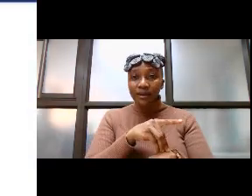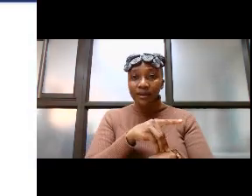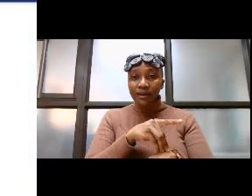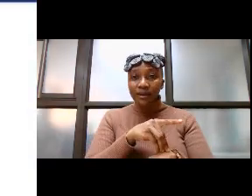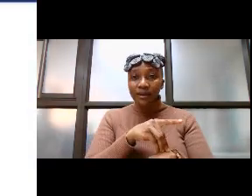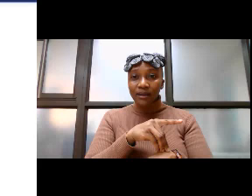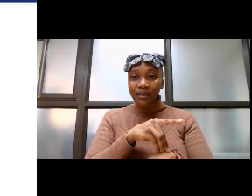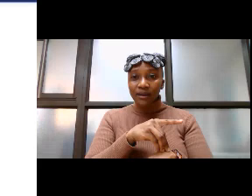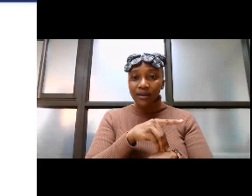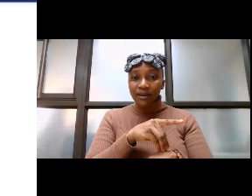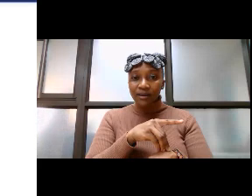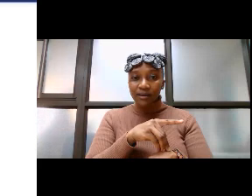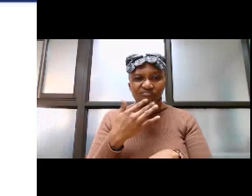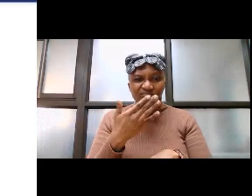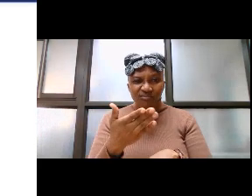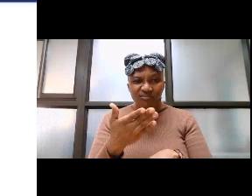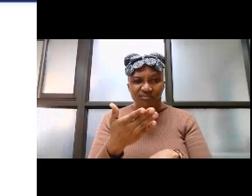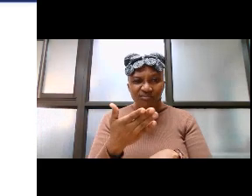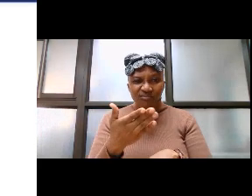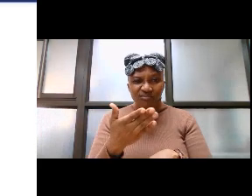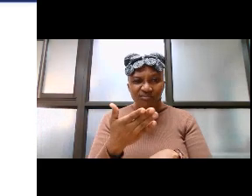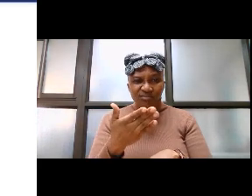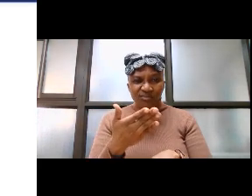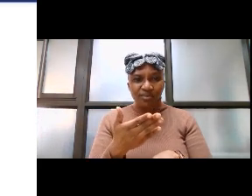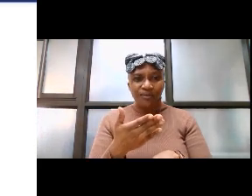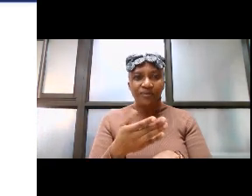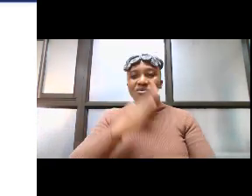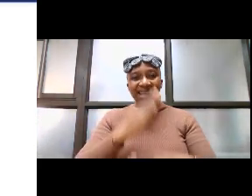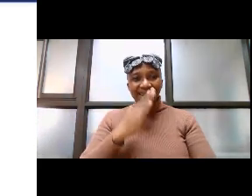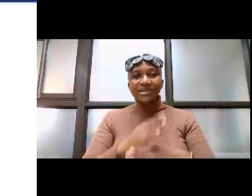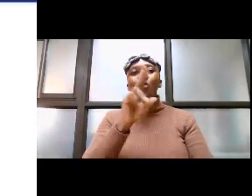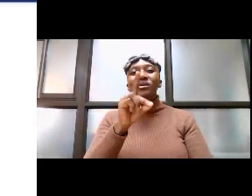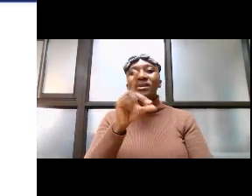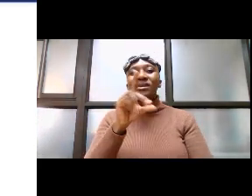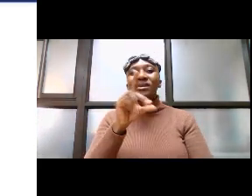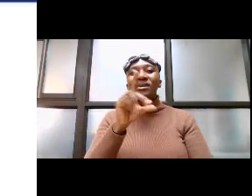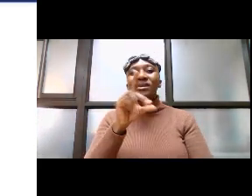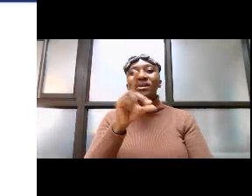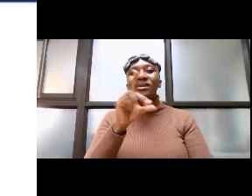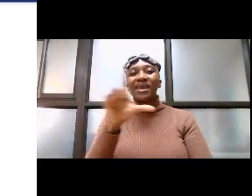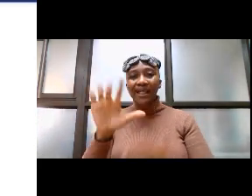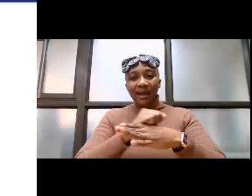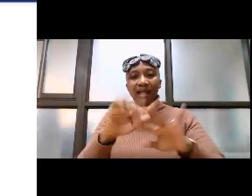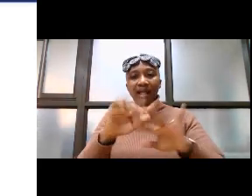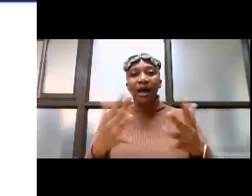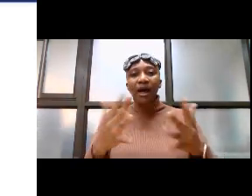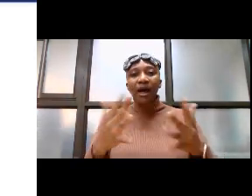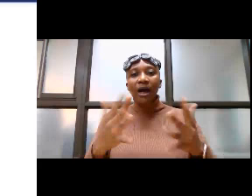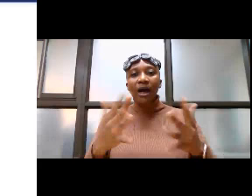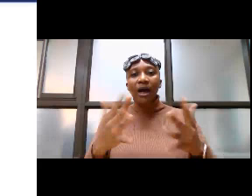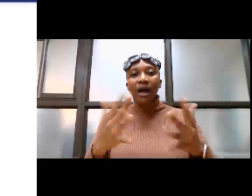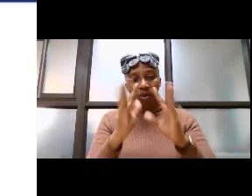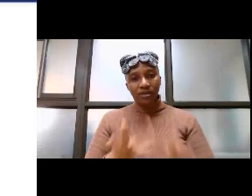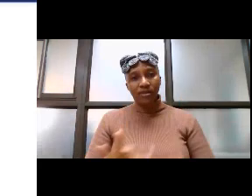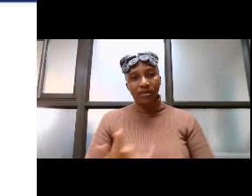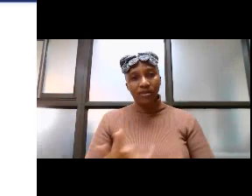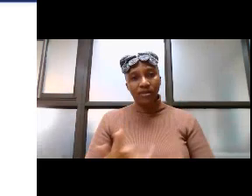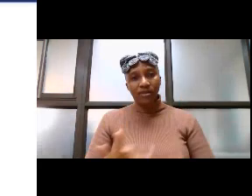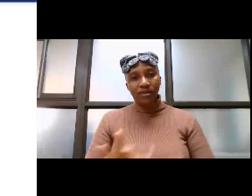operationalizes UDL, practical tips and things like that. Yeah, so which is equally important. But that video